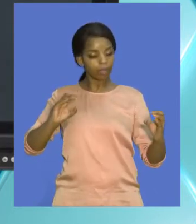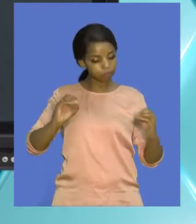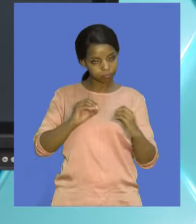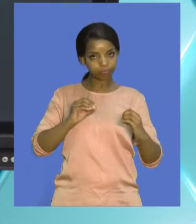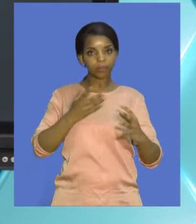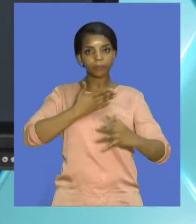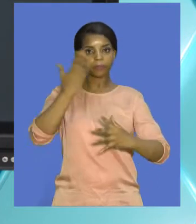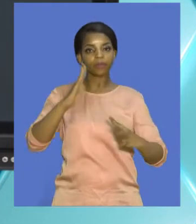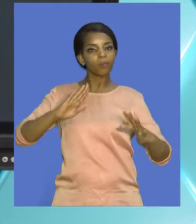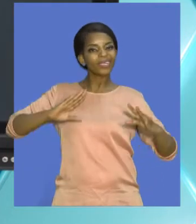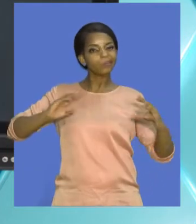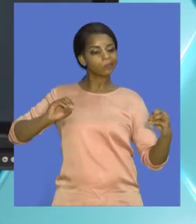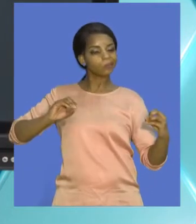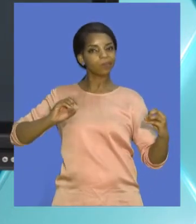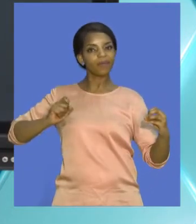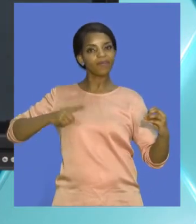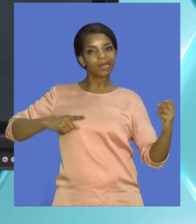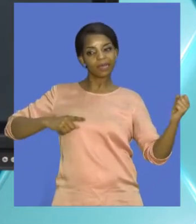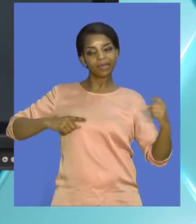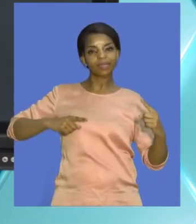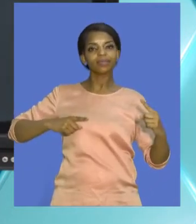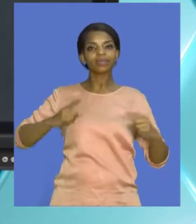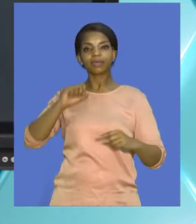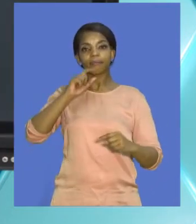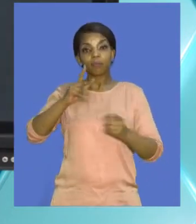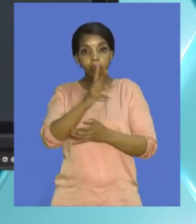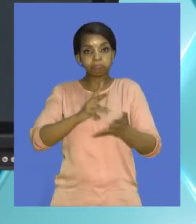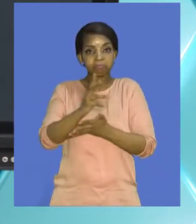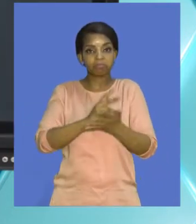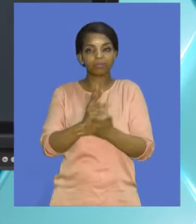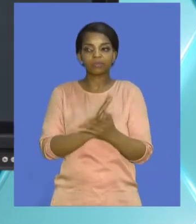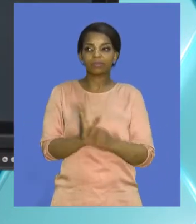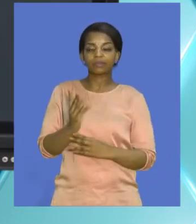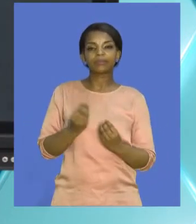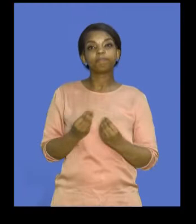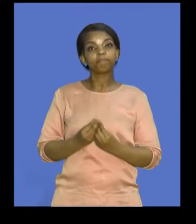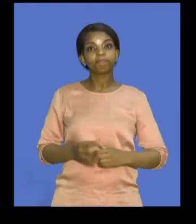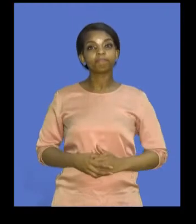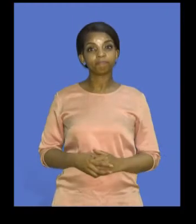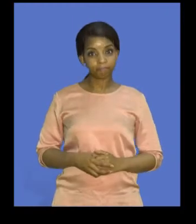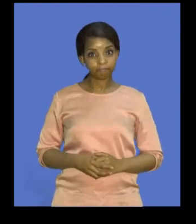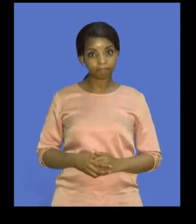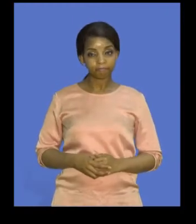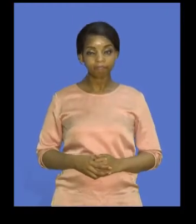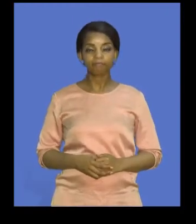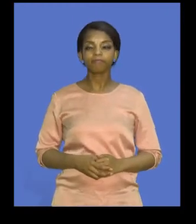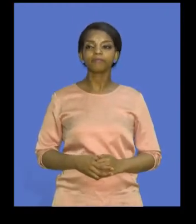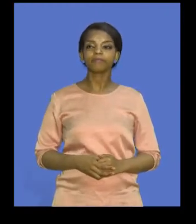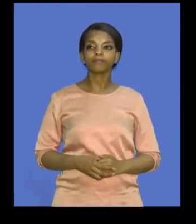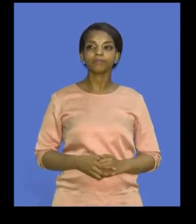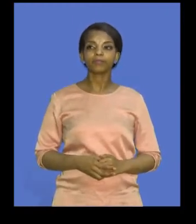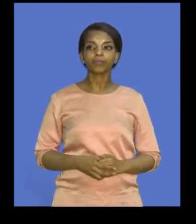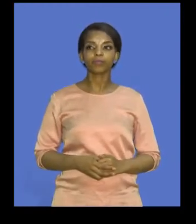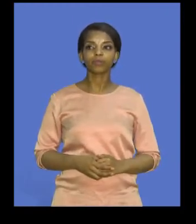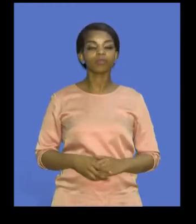and non-contact forces in the context of electrostatics. Right, okay. Now, the